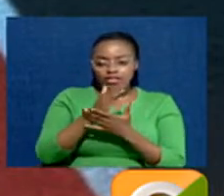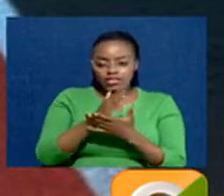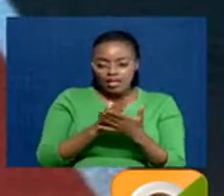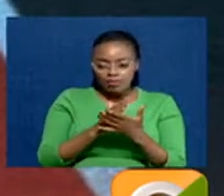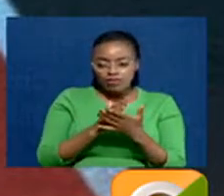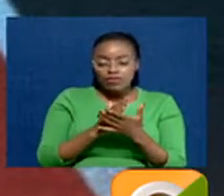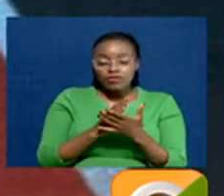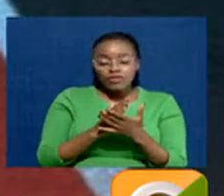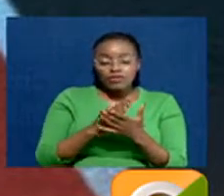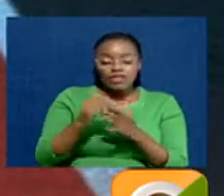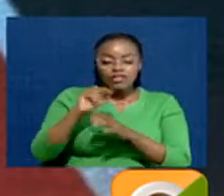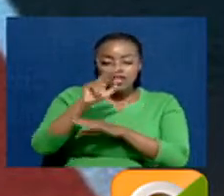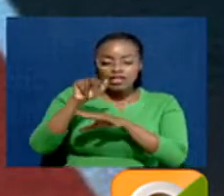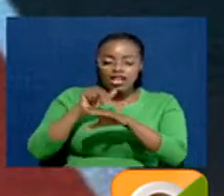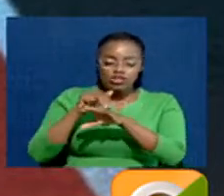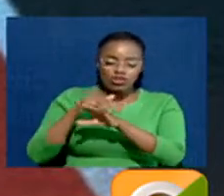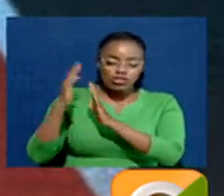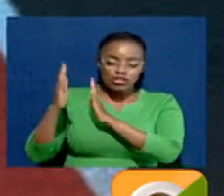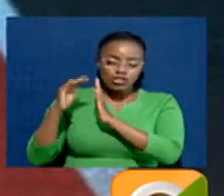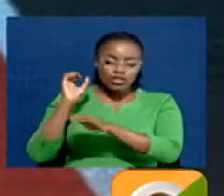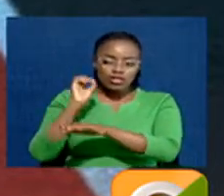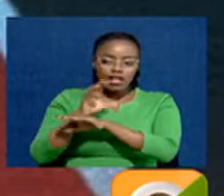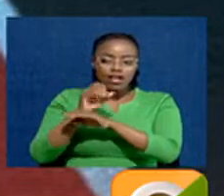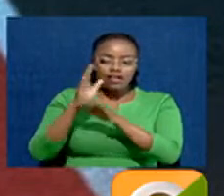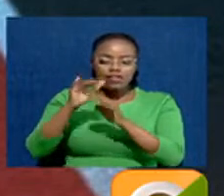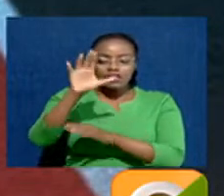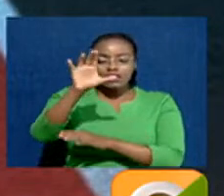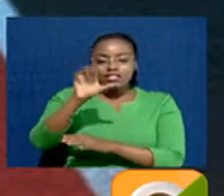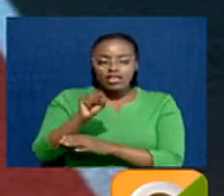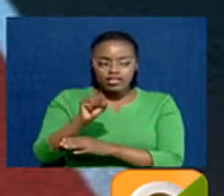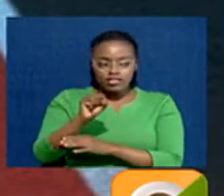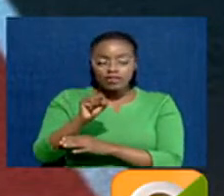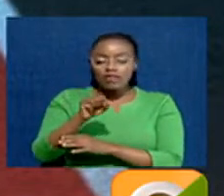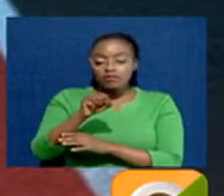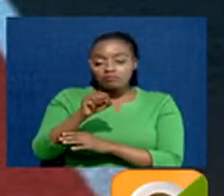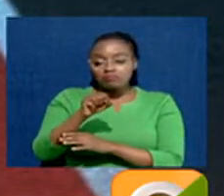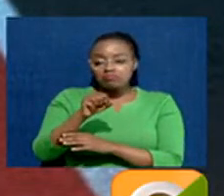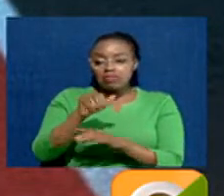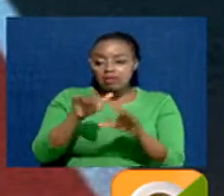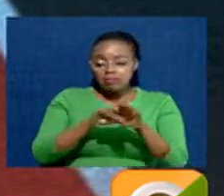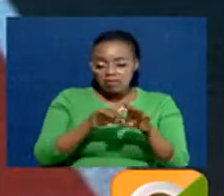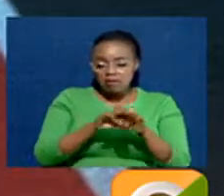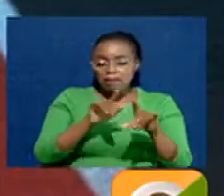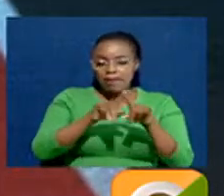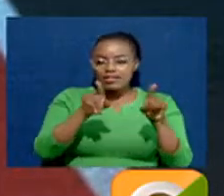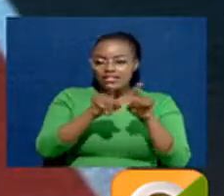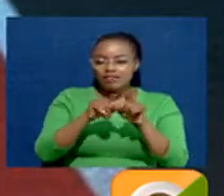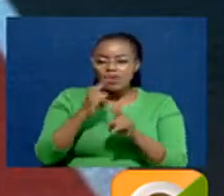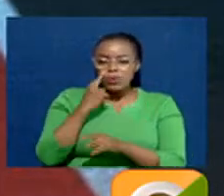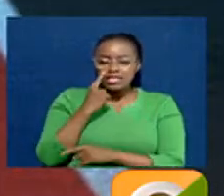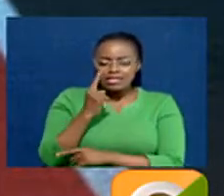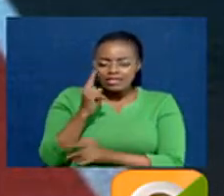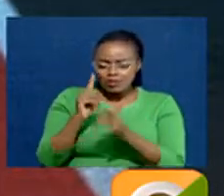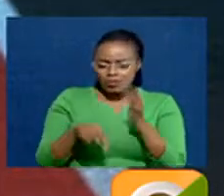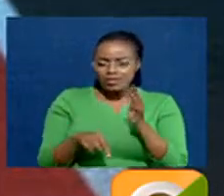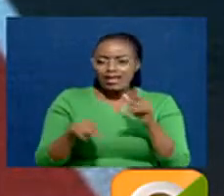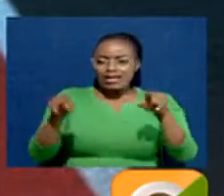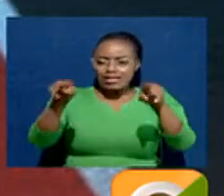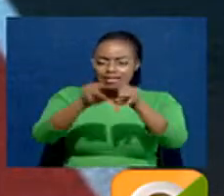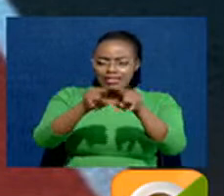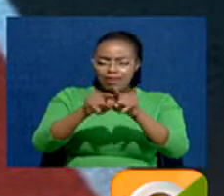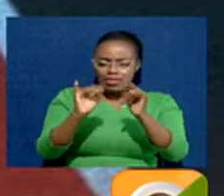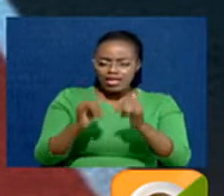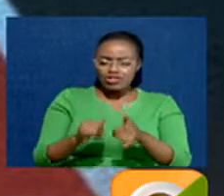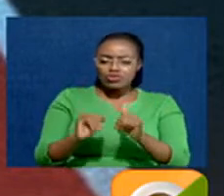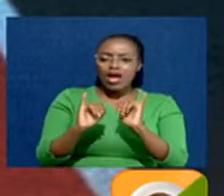advisors, like the national security advisors, and is a cabinet level appointment. So what we are seeing here is possibly an attempt